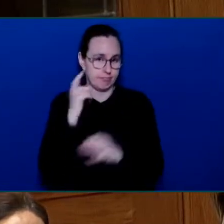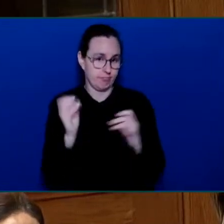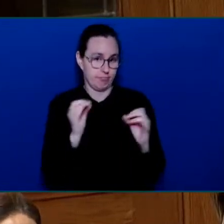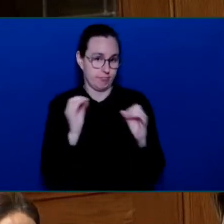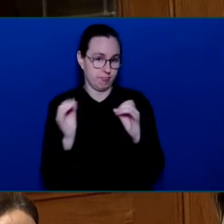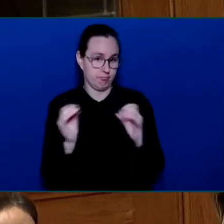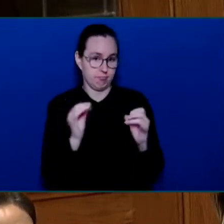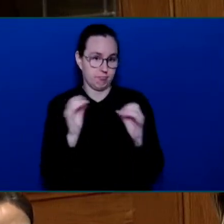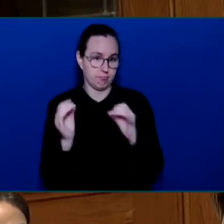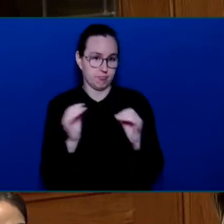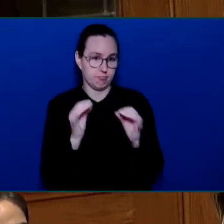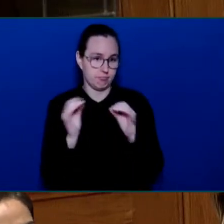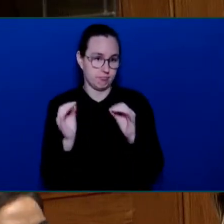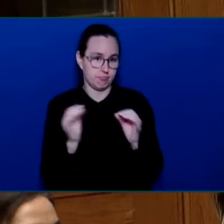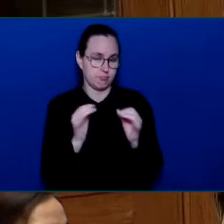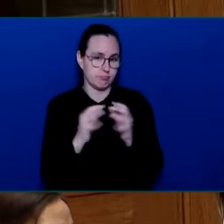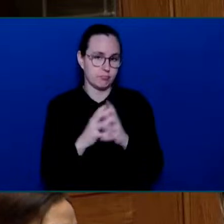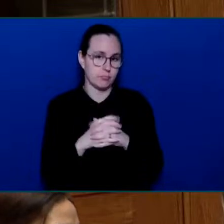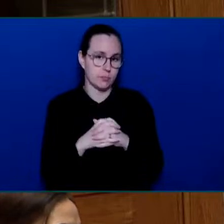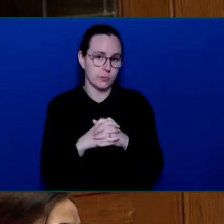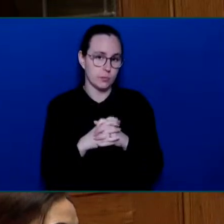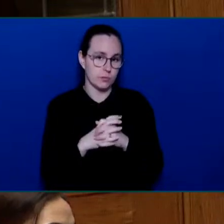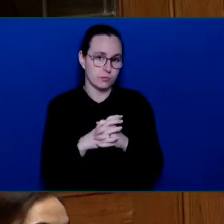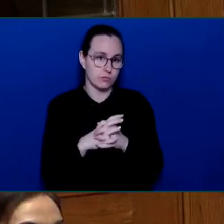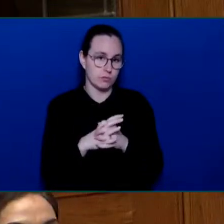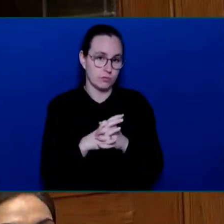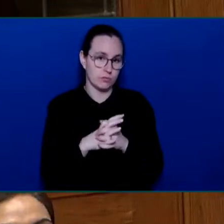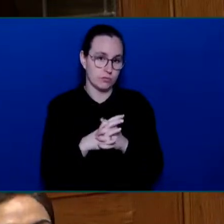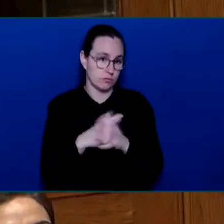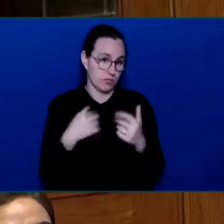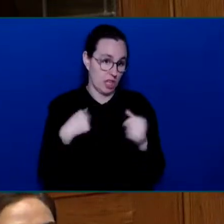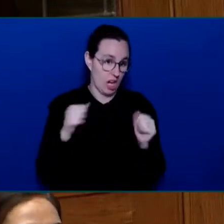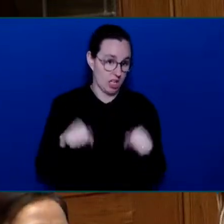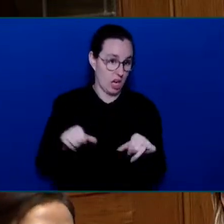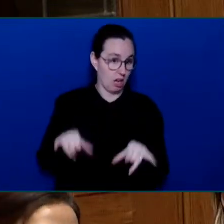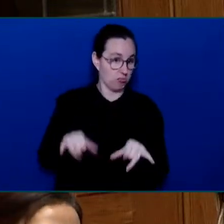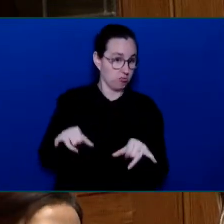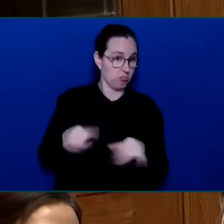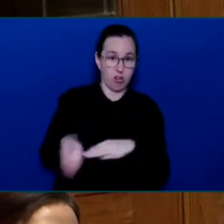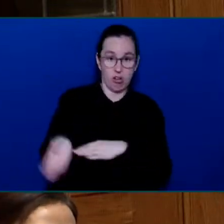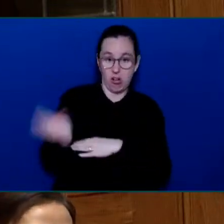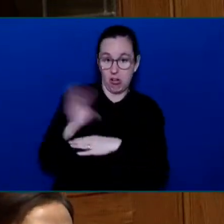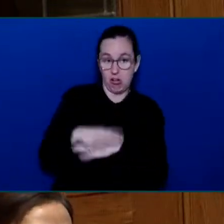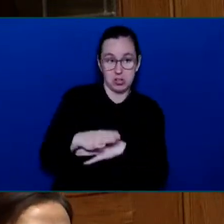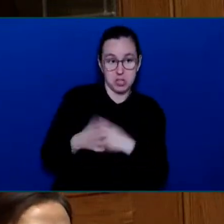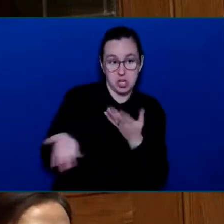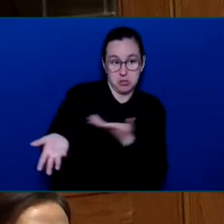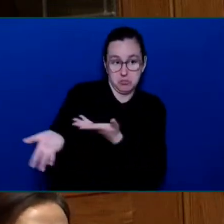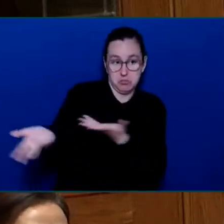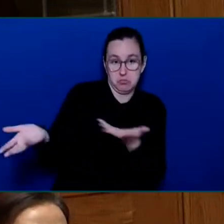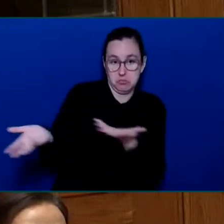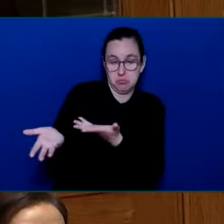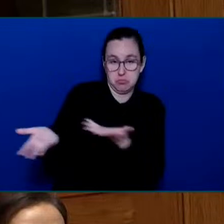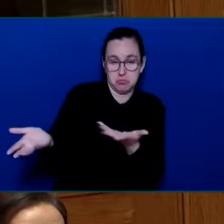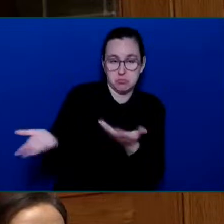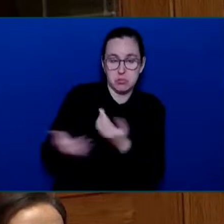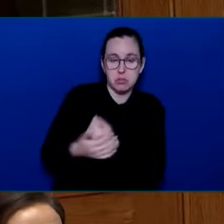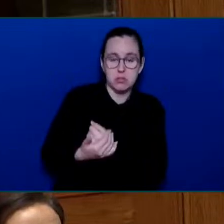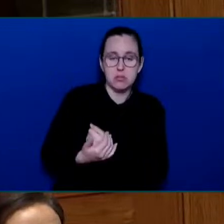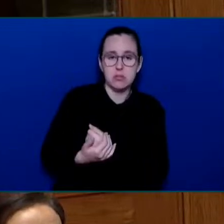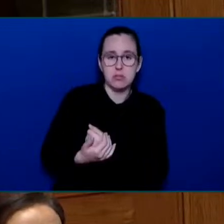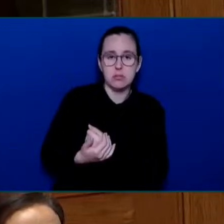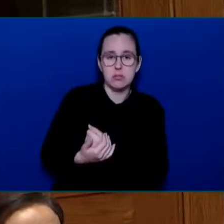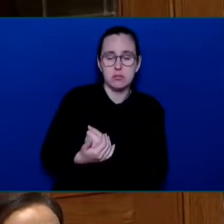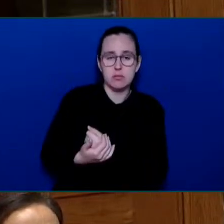I got all day. Mr. Speaker, Question to this